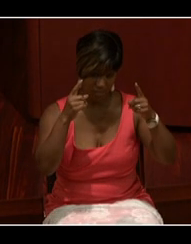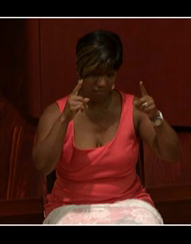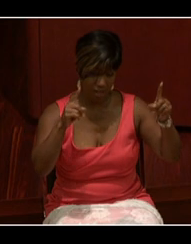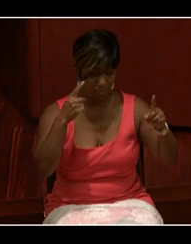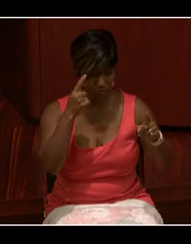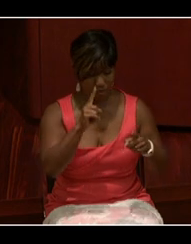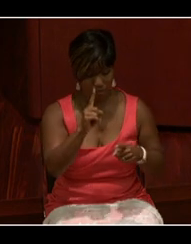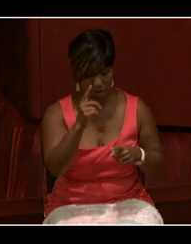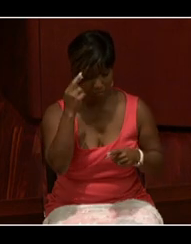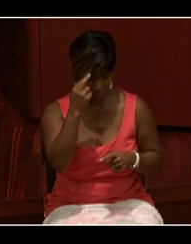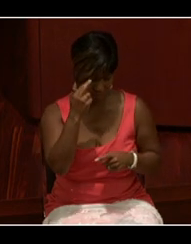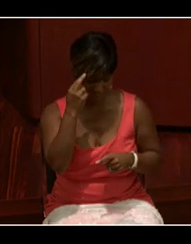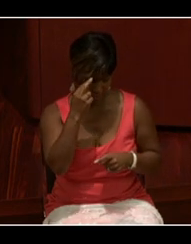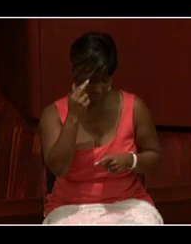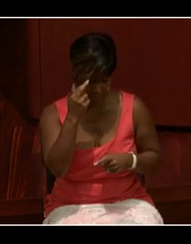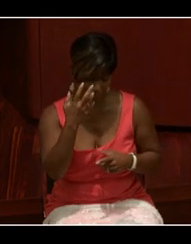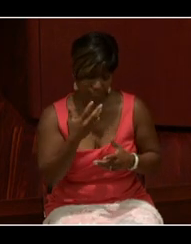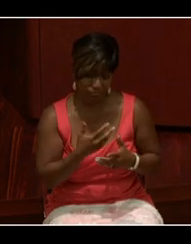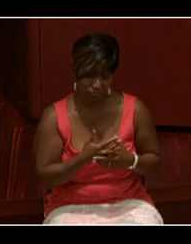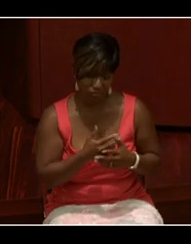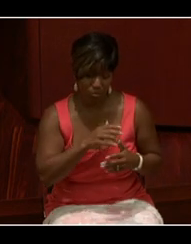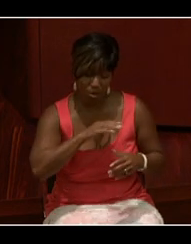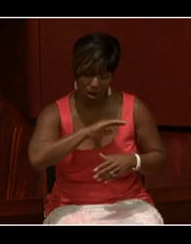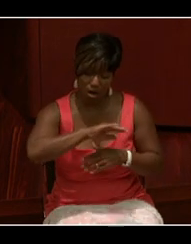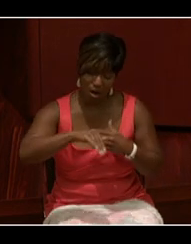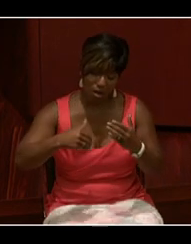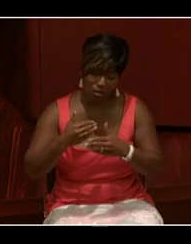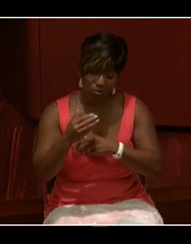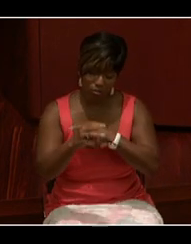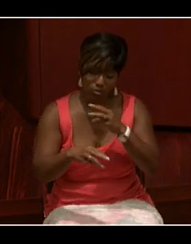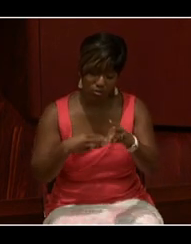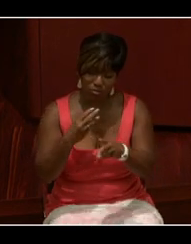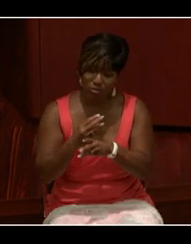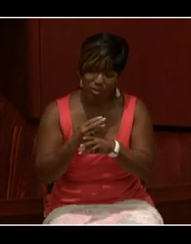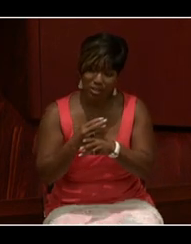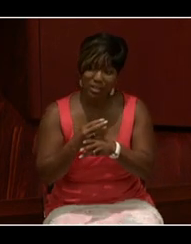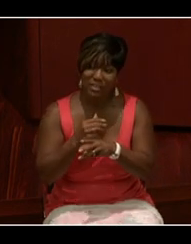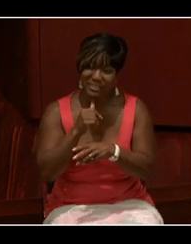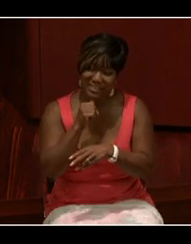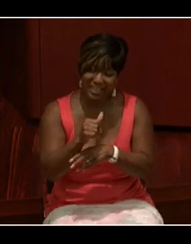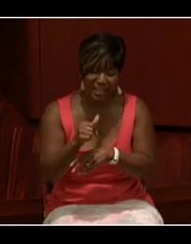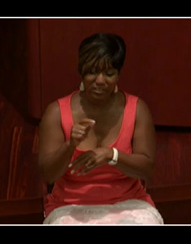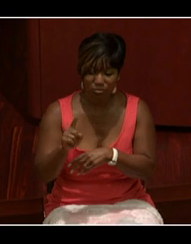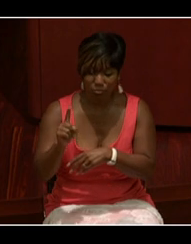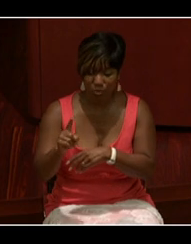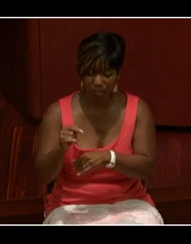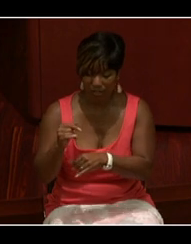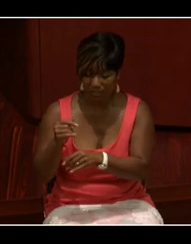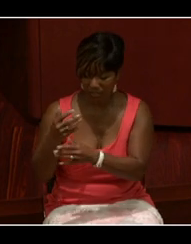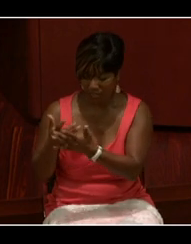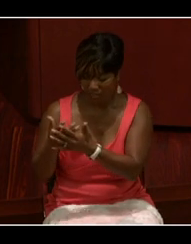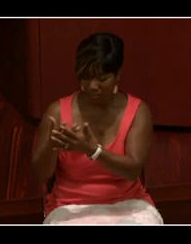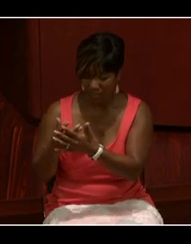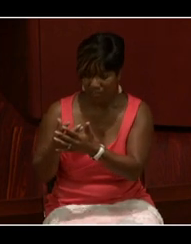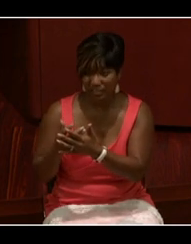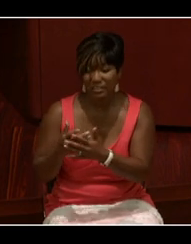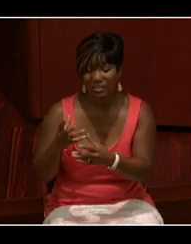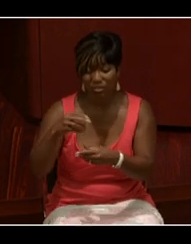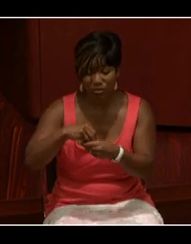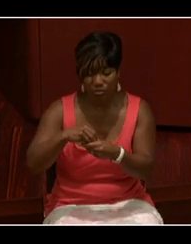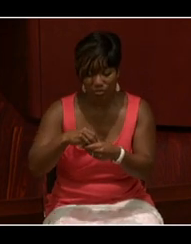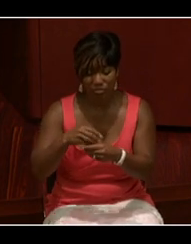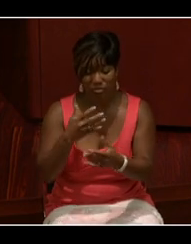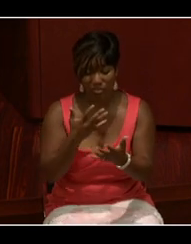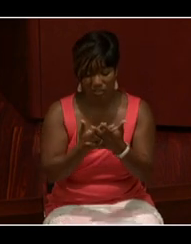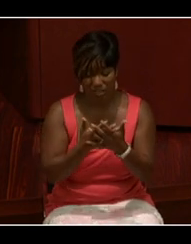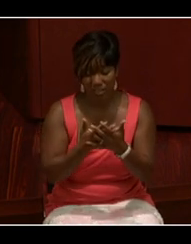one reason or another, from across the country, and not just one particular institute. This includes institutes where no other